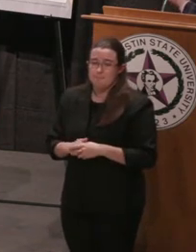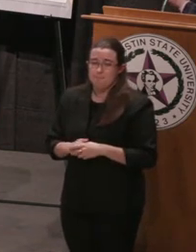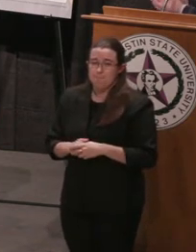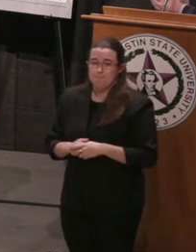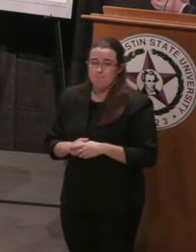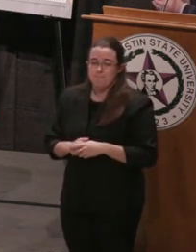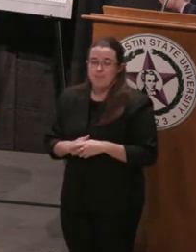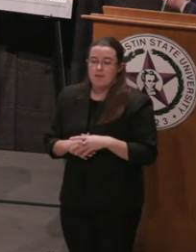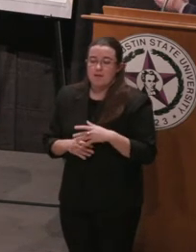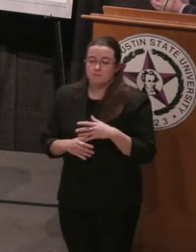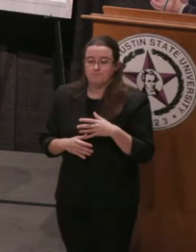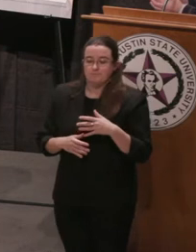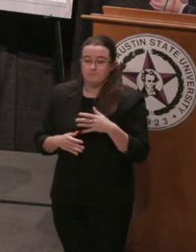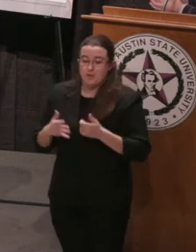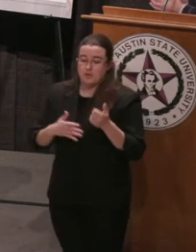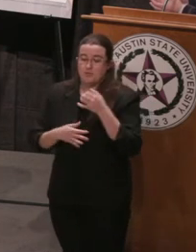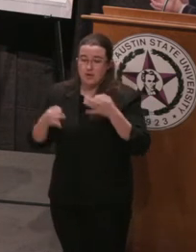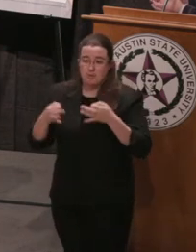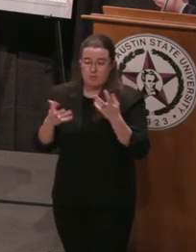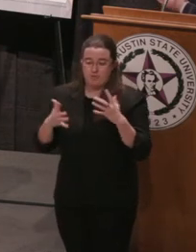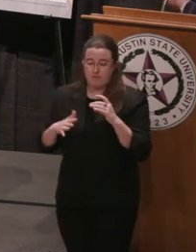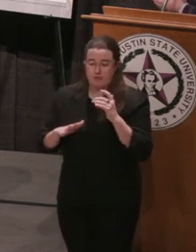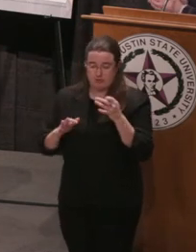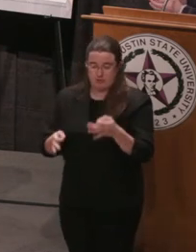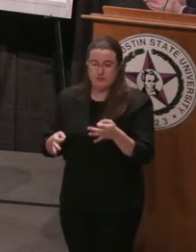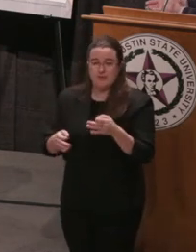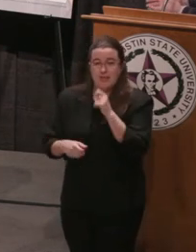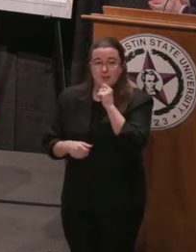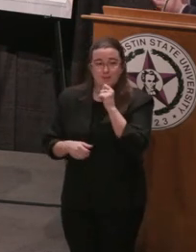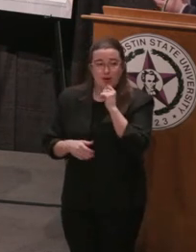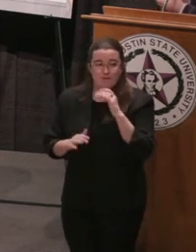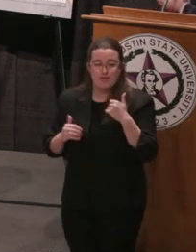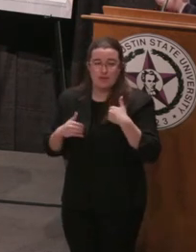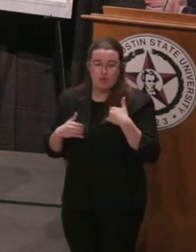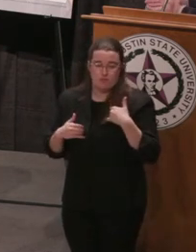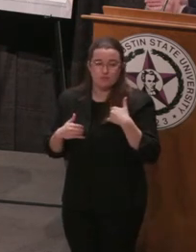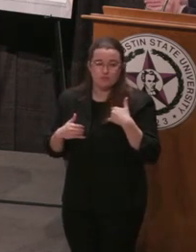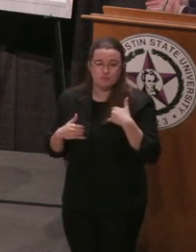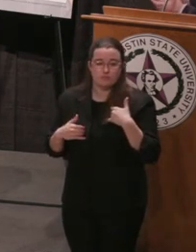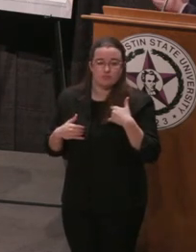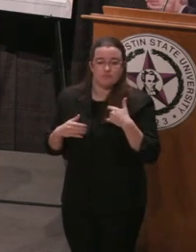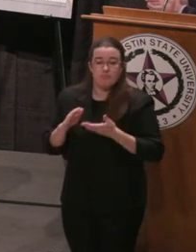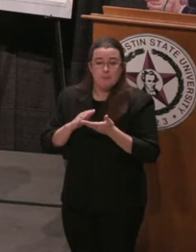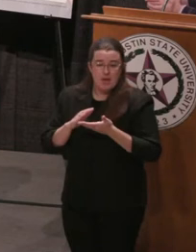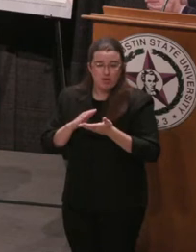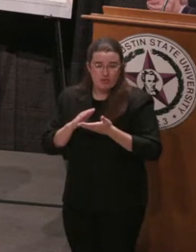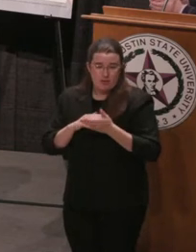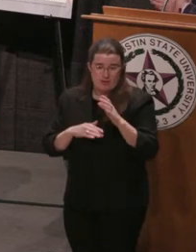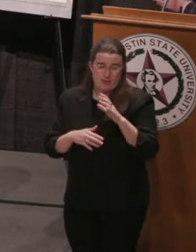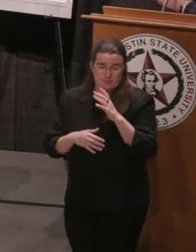The Supreme Court has ruled that a privately owned bakery in